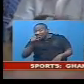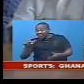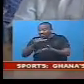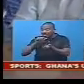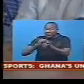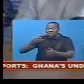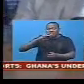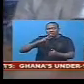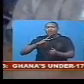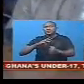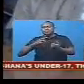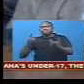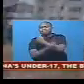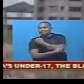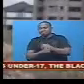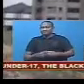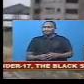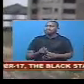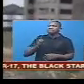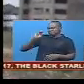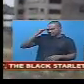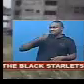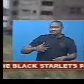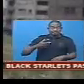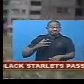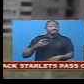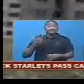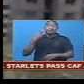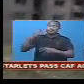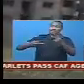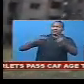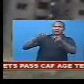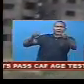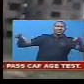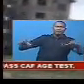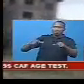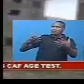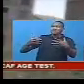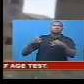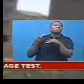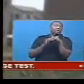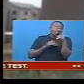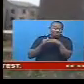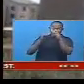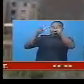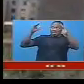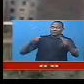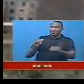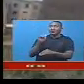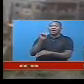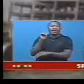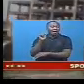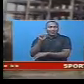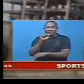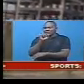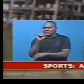are destroying the country's water bodies. Alhaji Collins Dauda also visited the site of the affordable housing project at Asokore